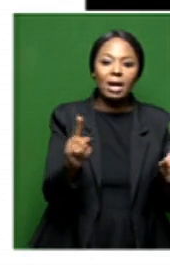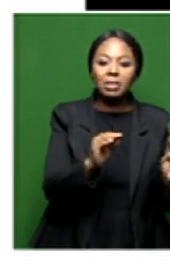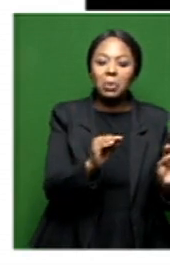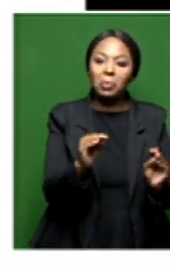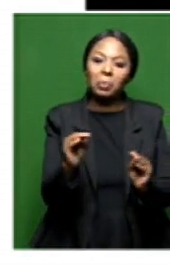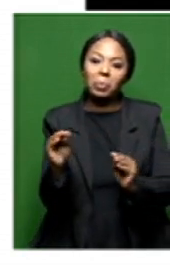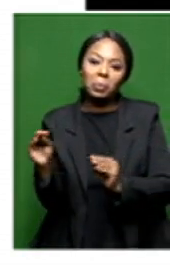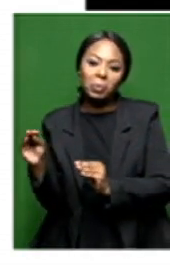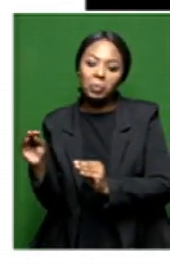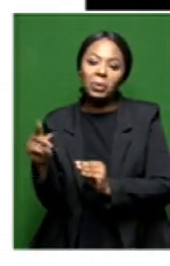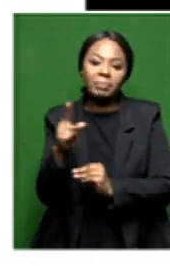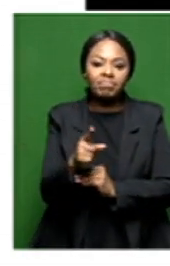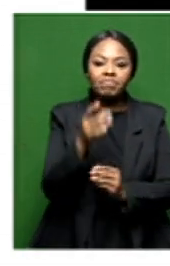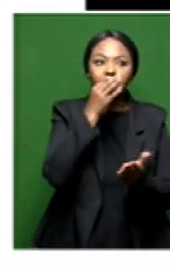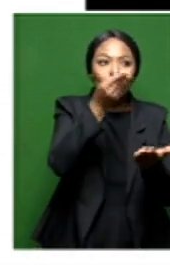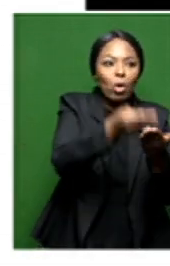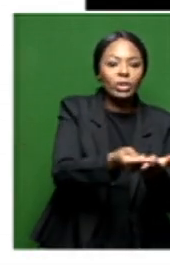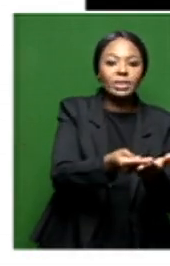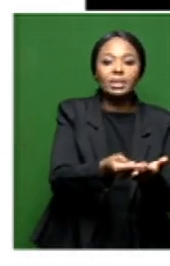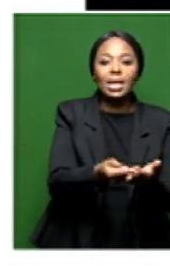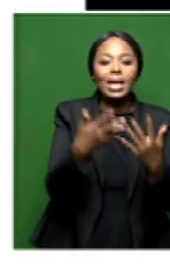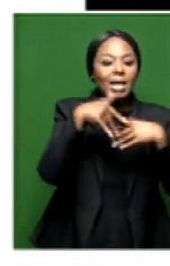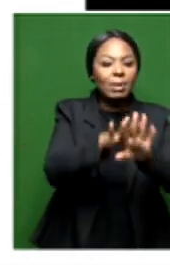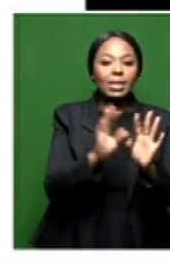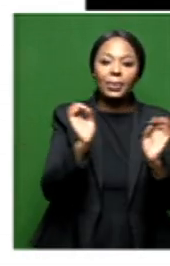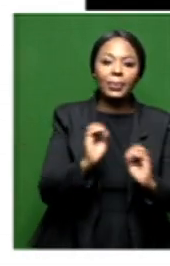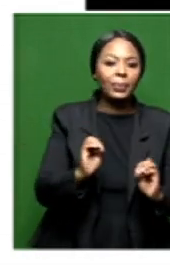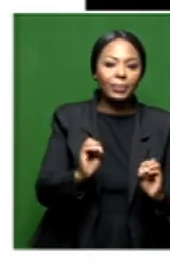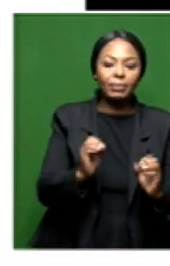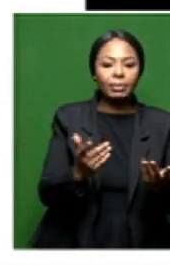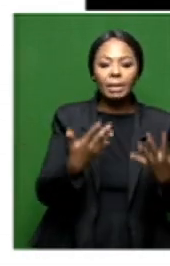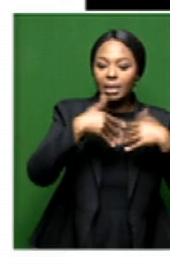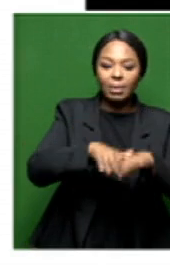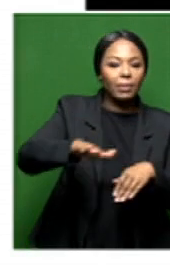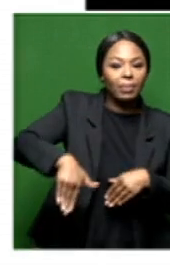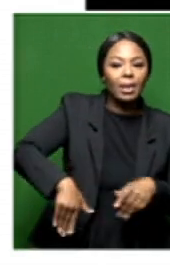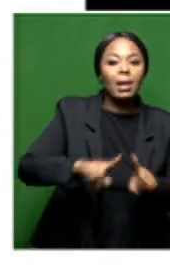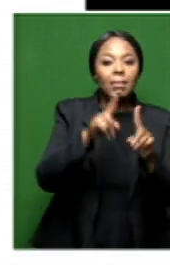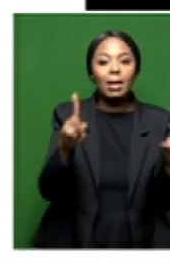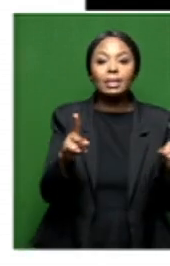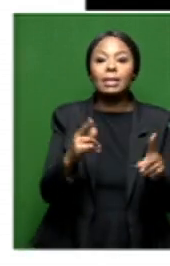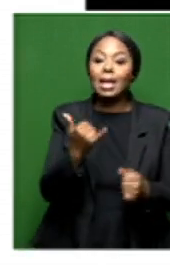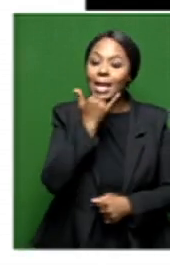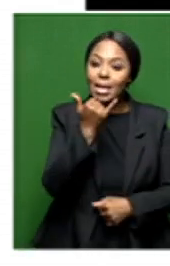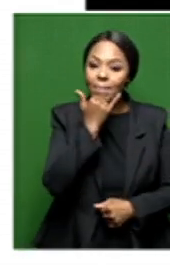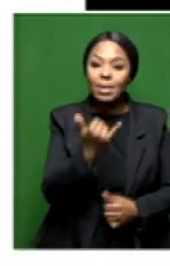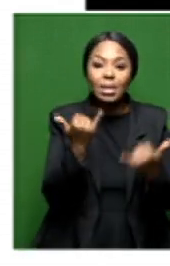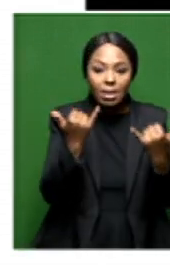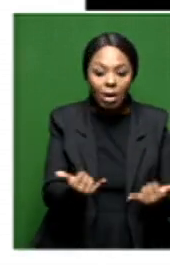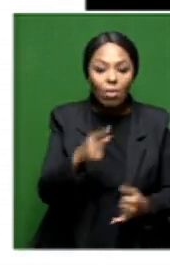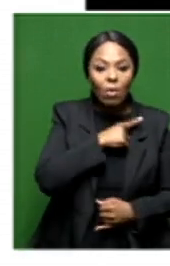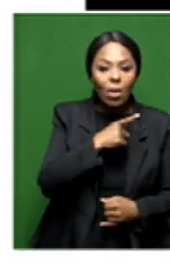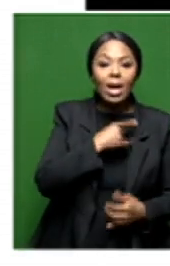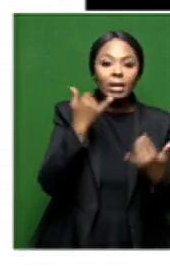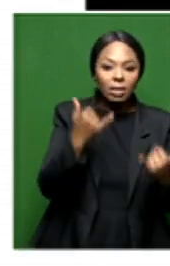been implemented. For some reason, it was slow to be implemented. But we are happy that now it seems to be